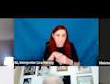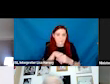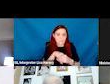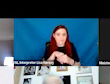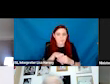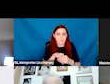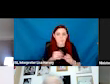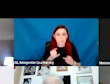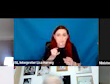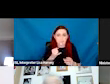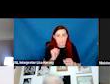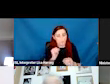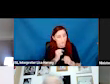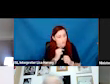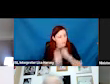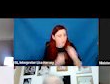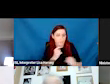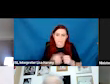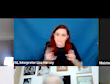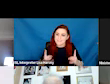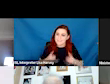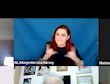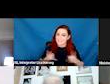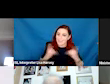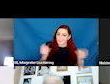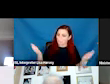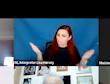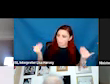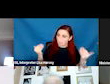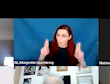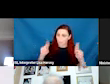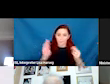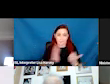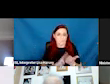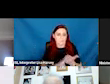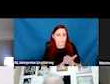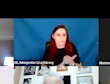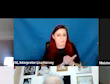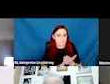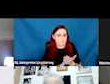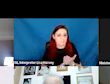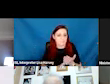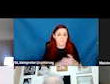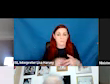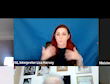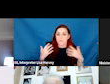journey, we're always delighted to welcome new members. So with